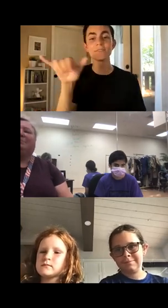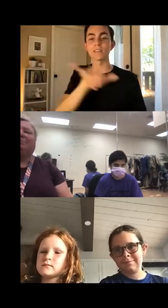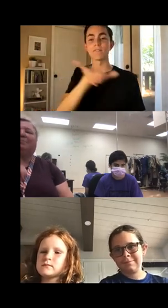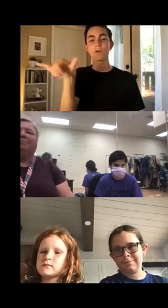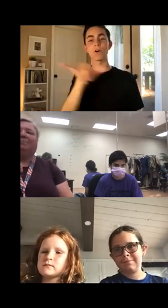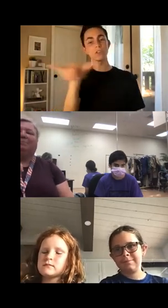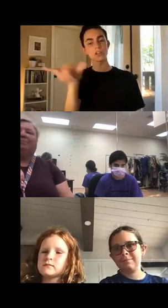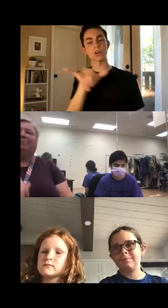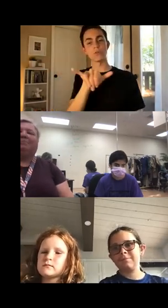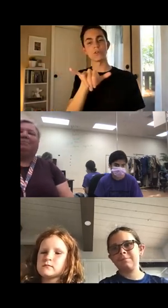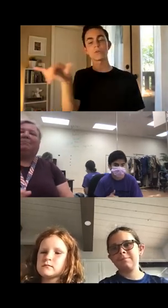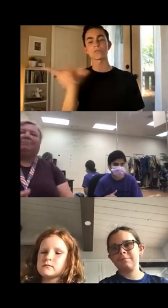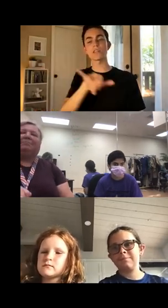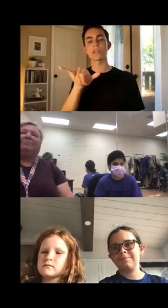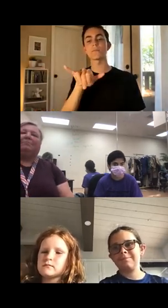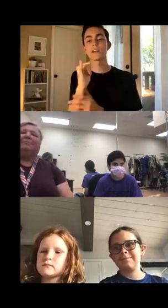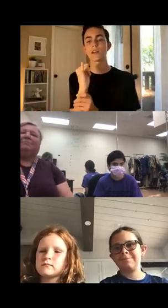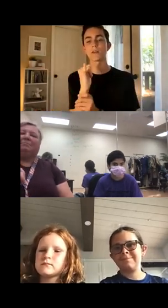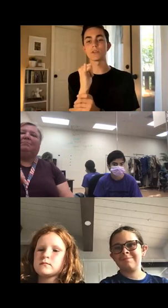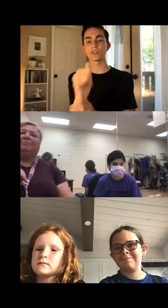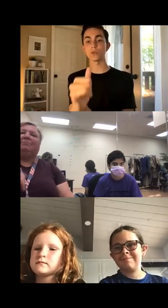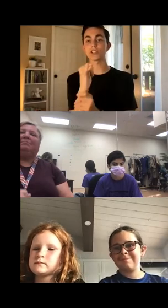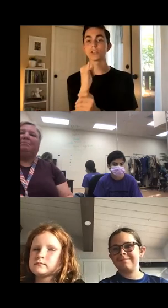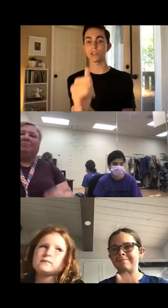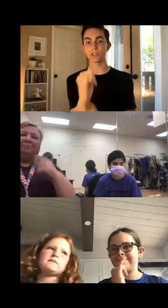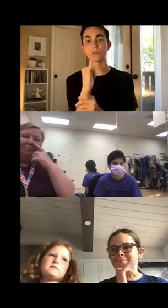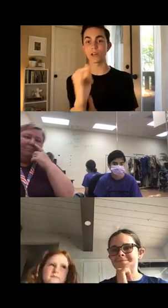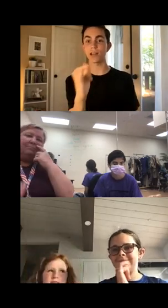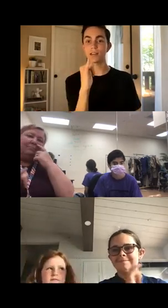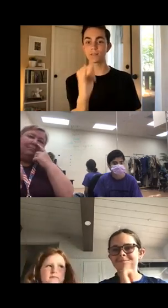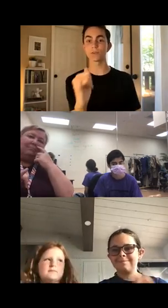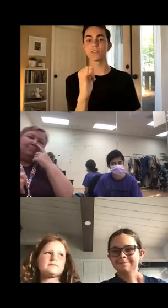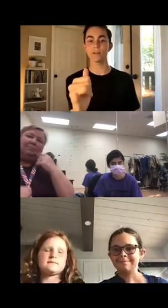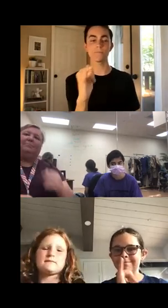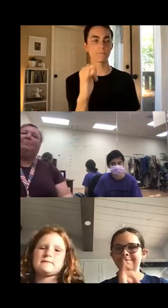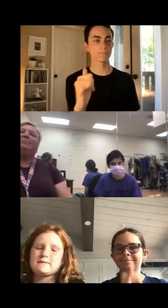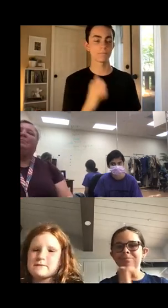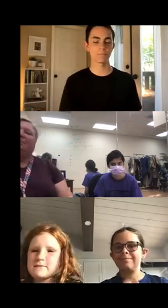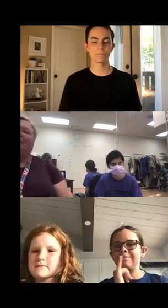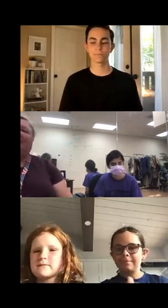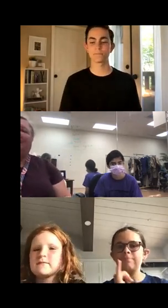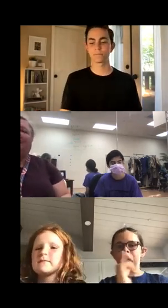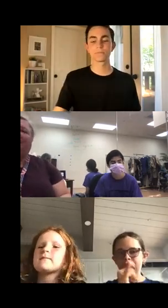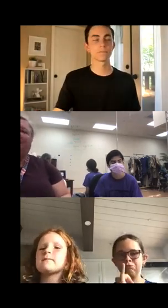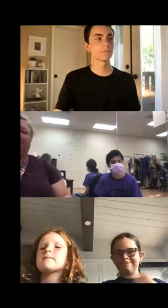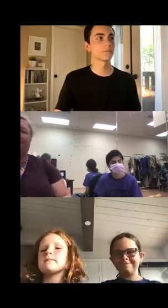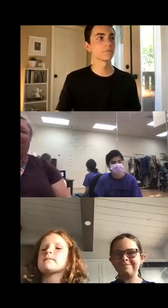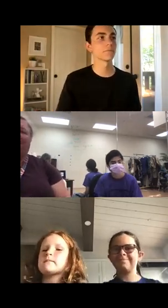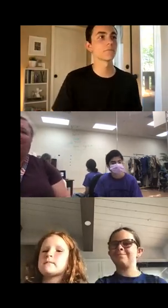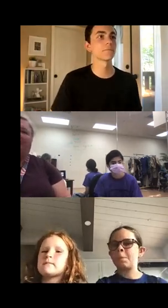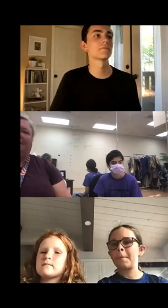Right? So instead of also or same, I'm doing it directionally. You and I were the same. Got it.